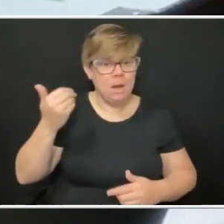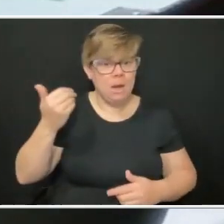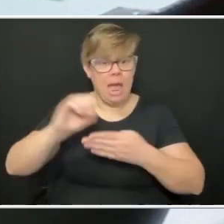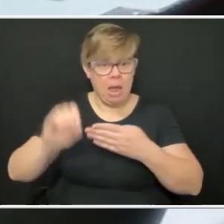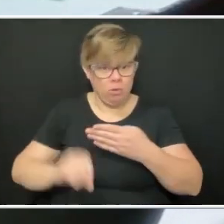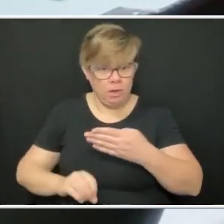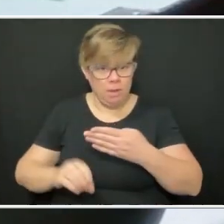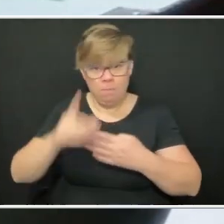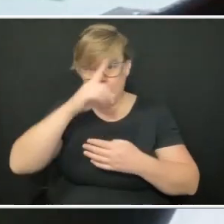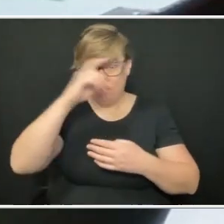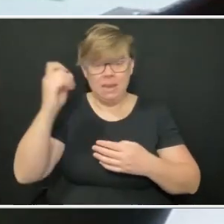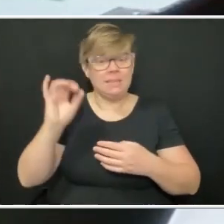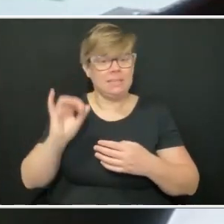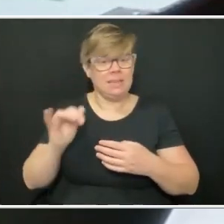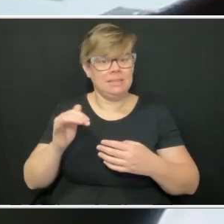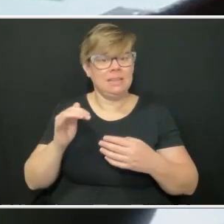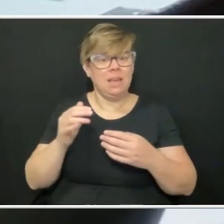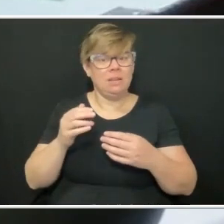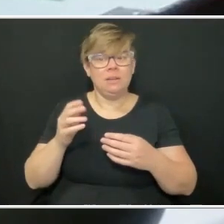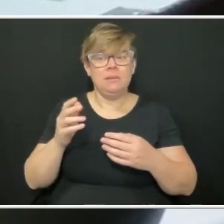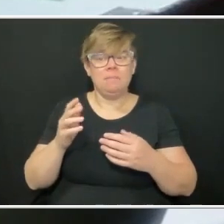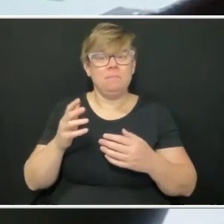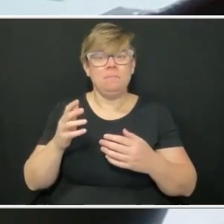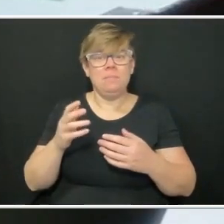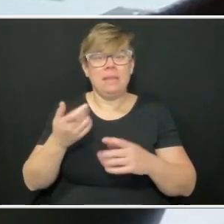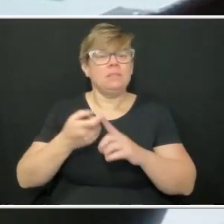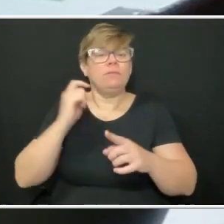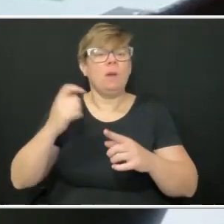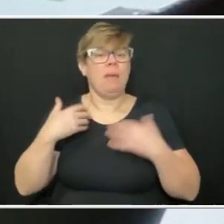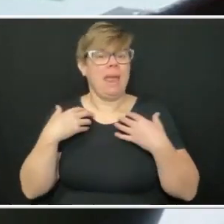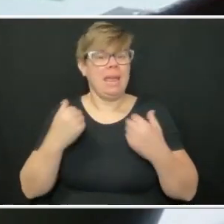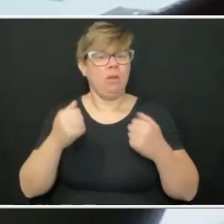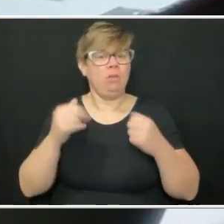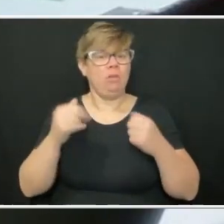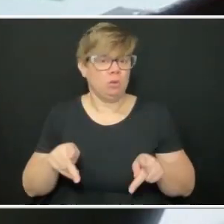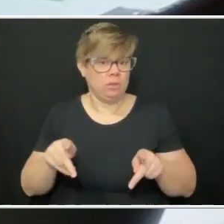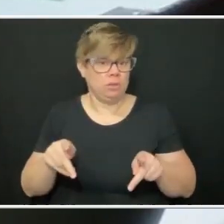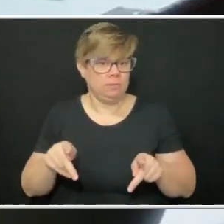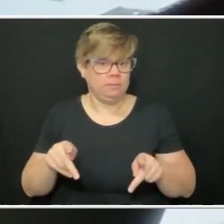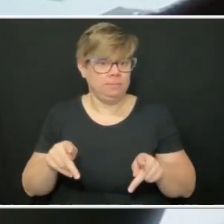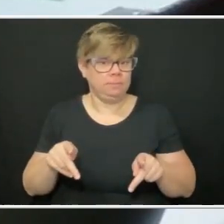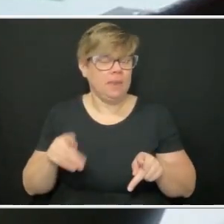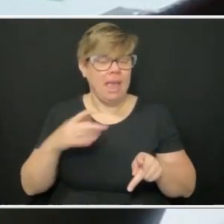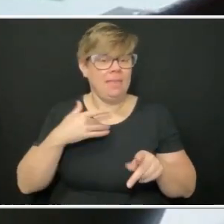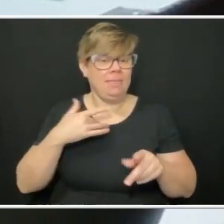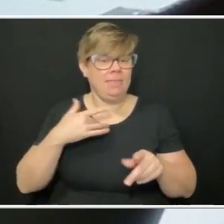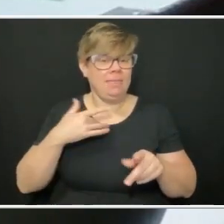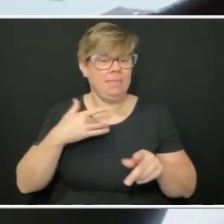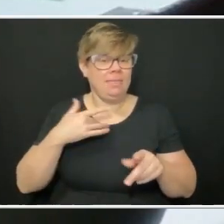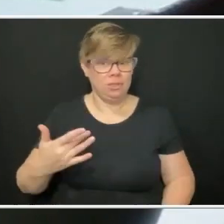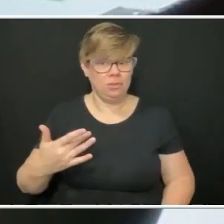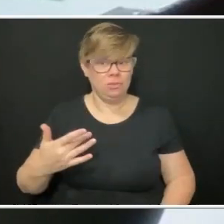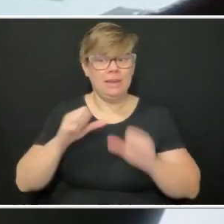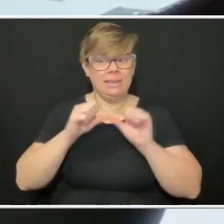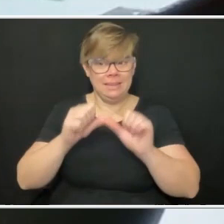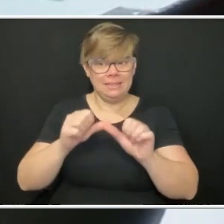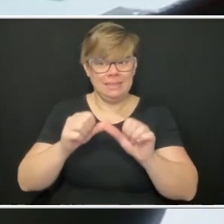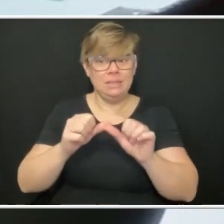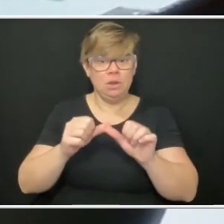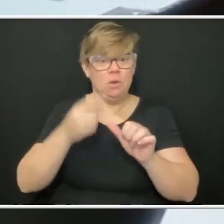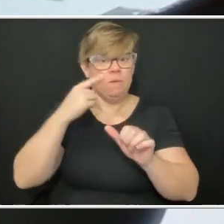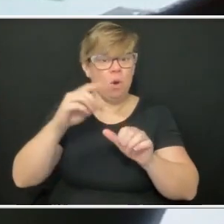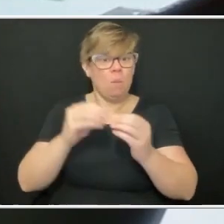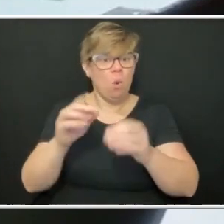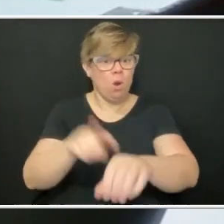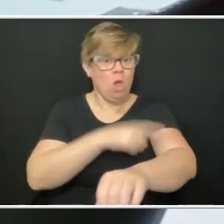really short. And also it comes from a very healthy donor as well. And they tend to last longer than